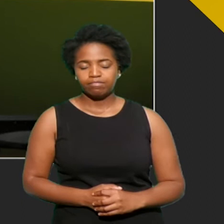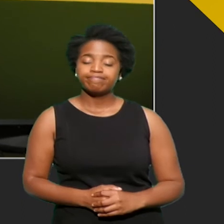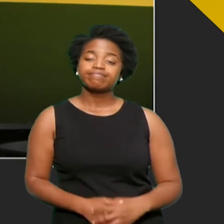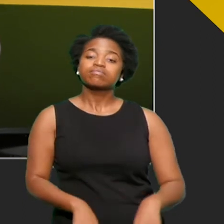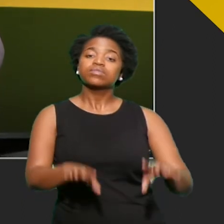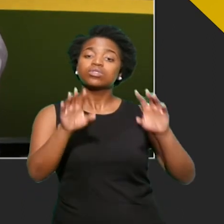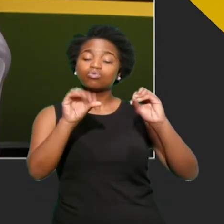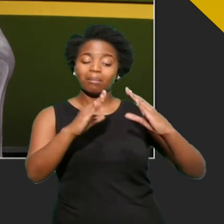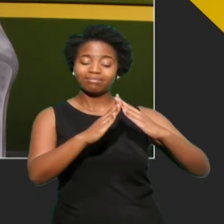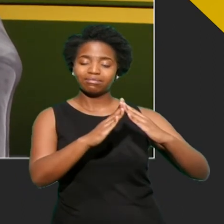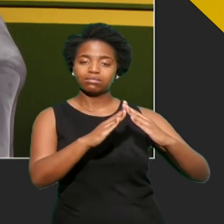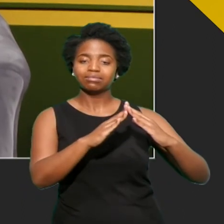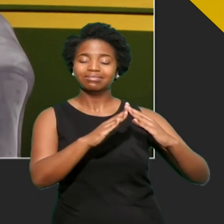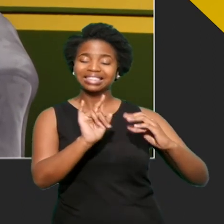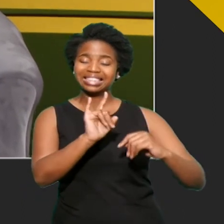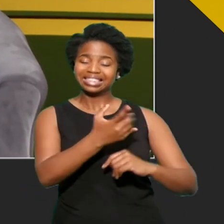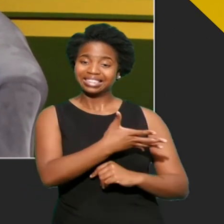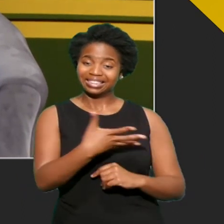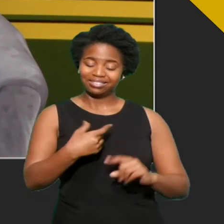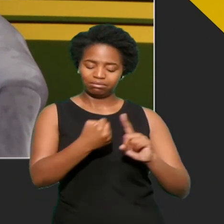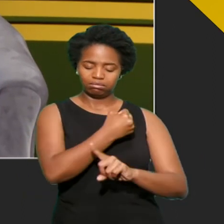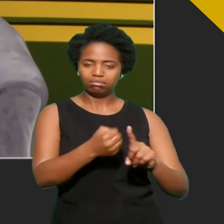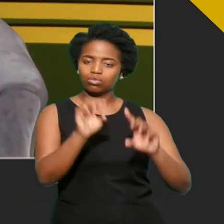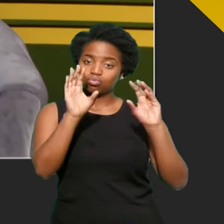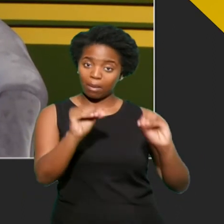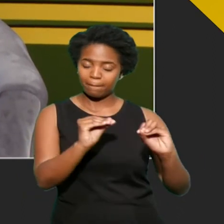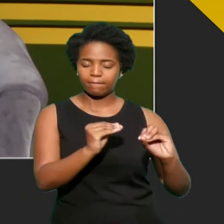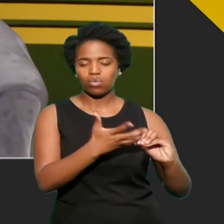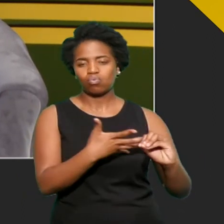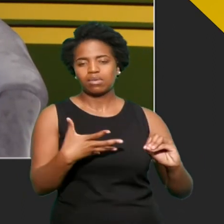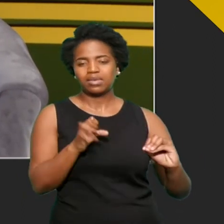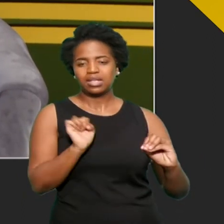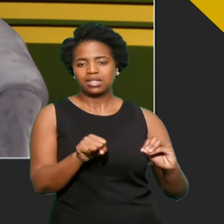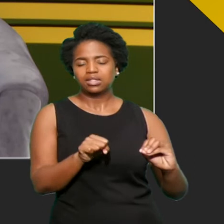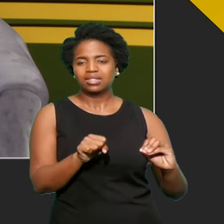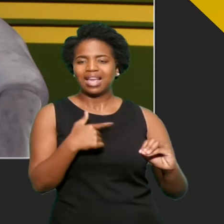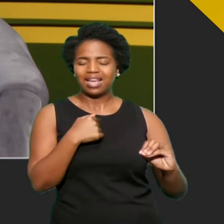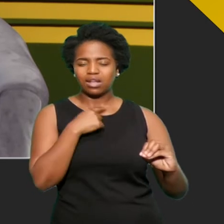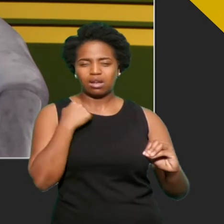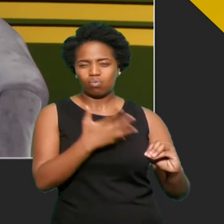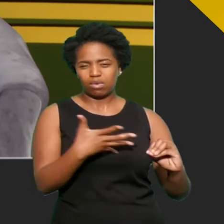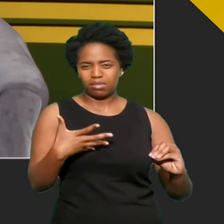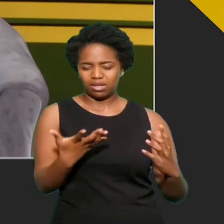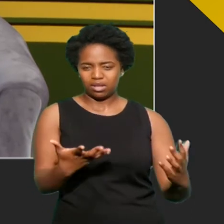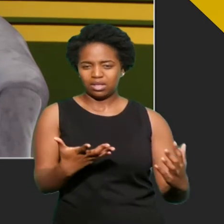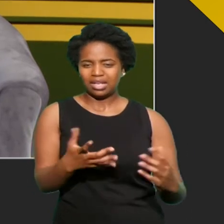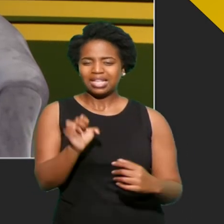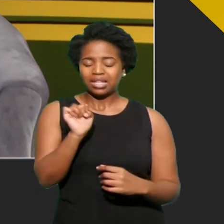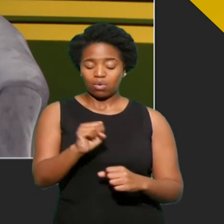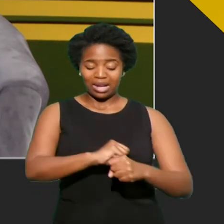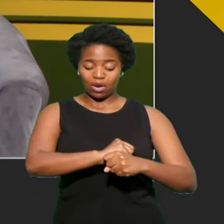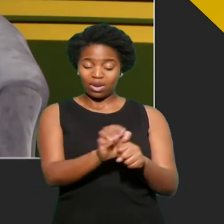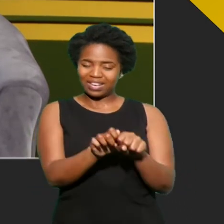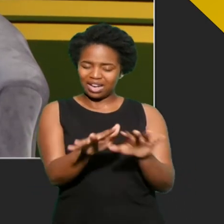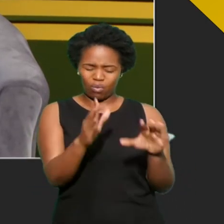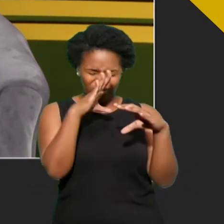Definitely stop gender-based violence and femicide against women specifically, because, you know, we're looking at COVID-19